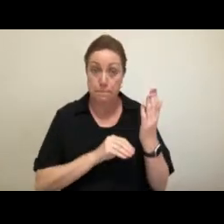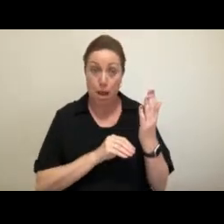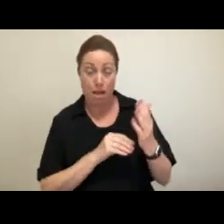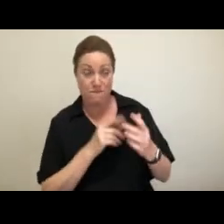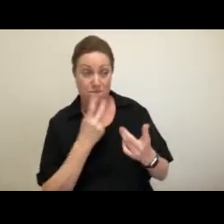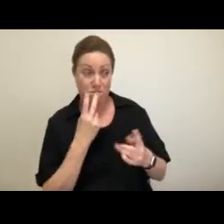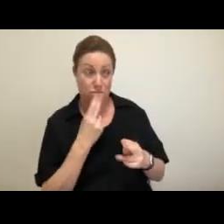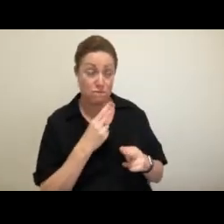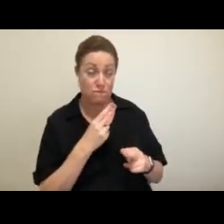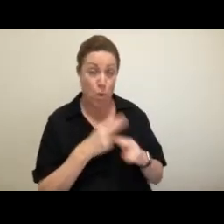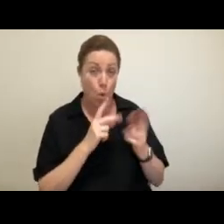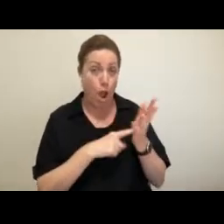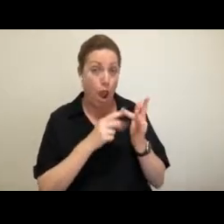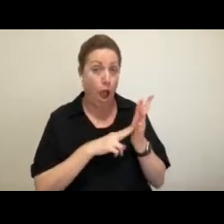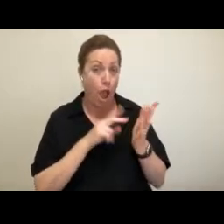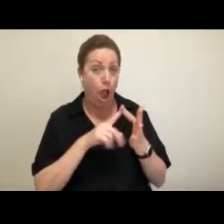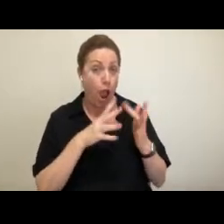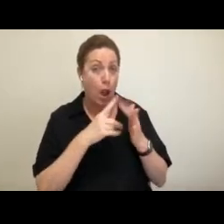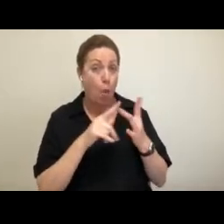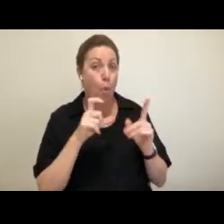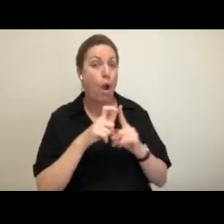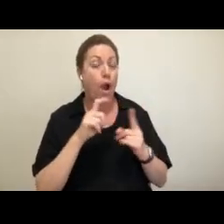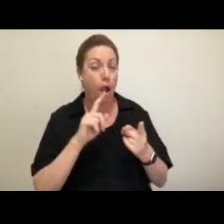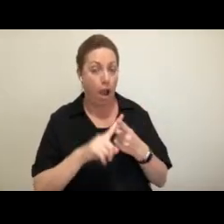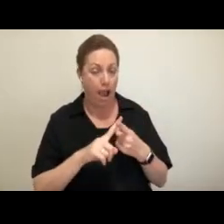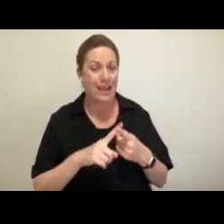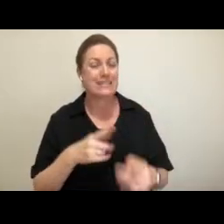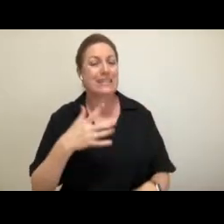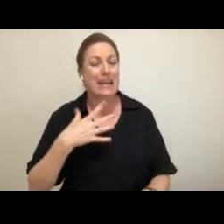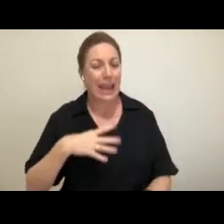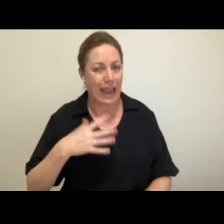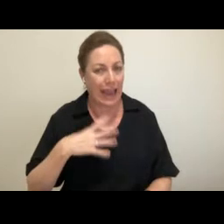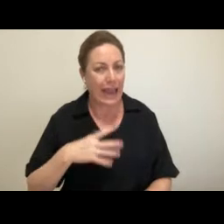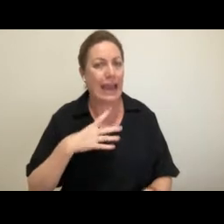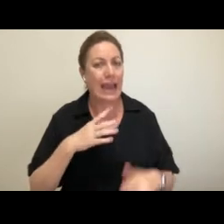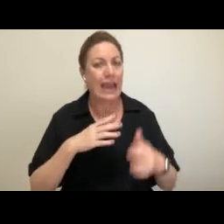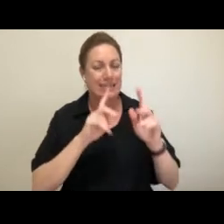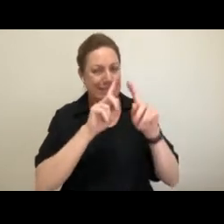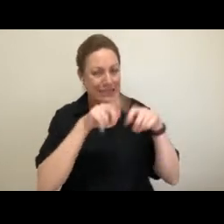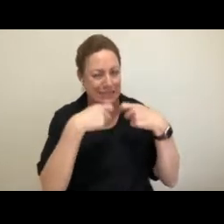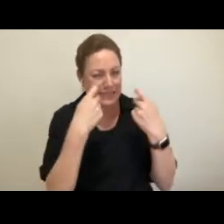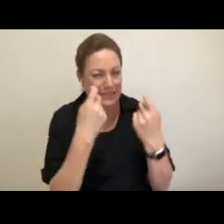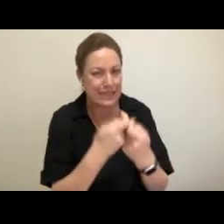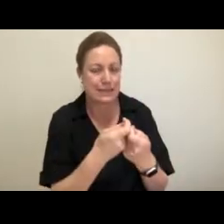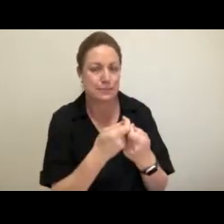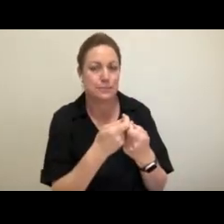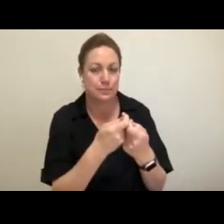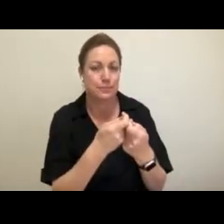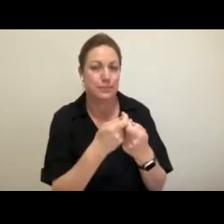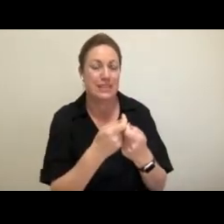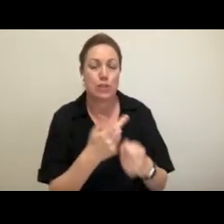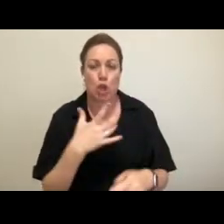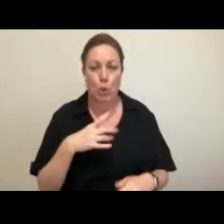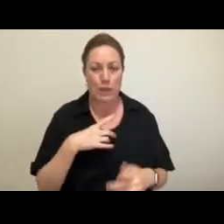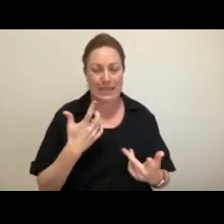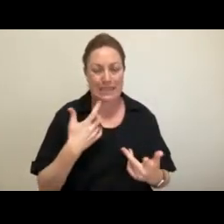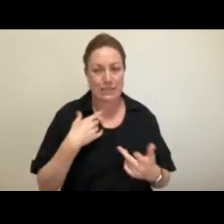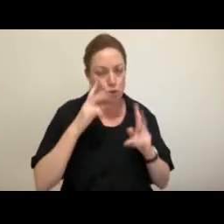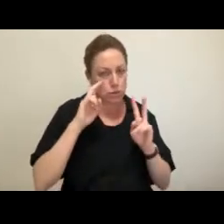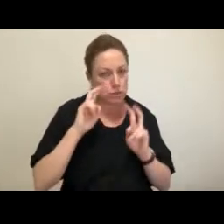creative teams to be eligible. So this is the work you'll need to do now before you put in your Smarty Grants